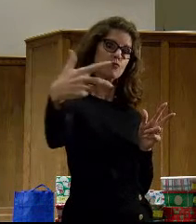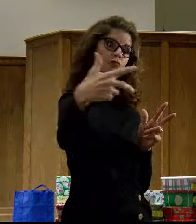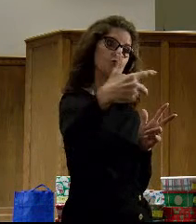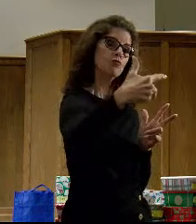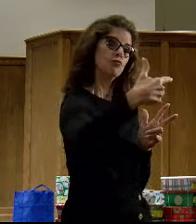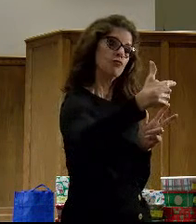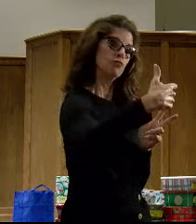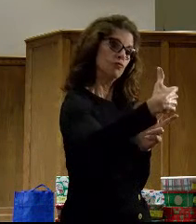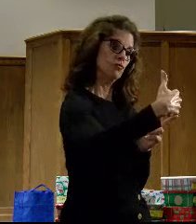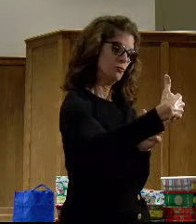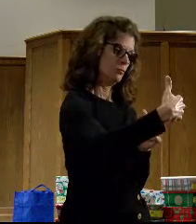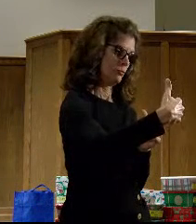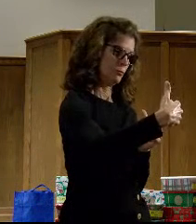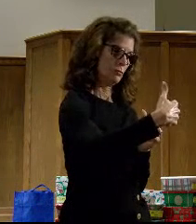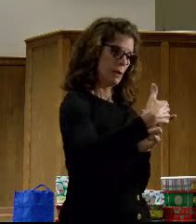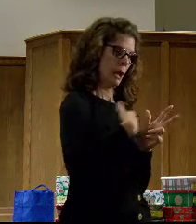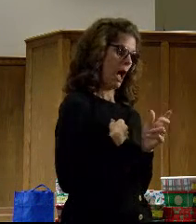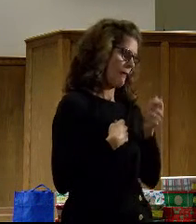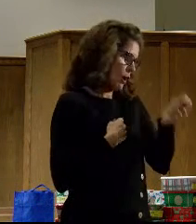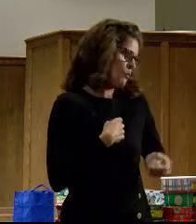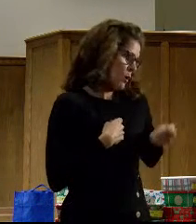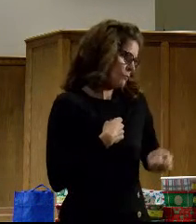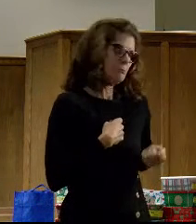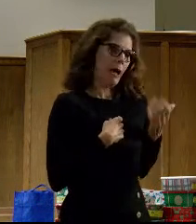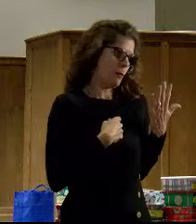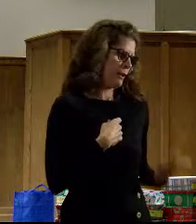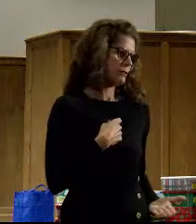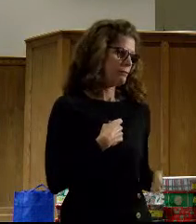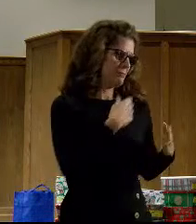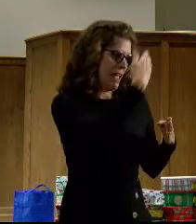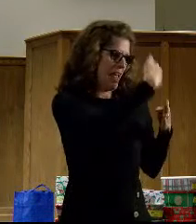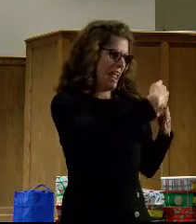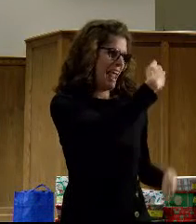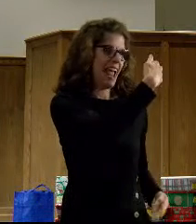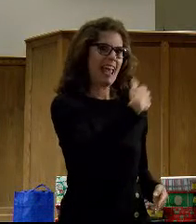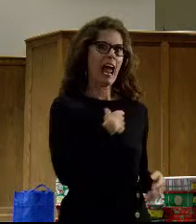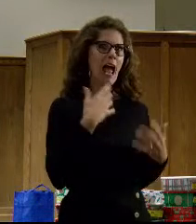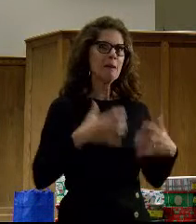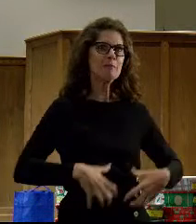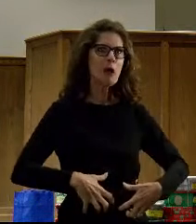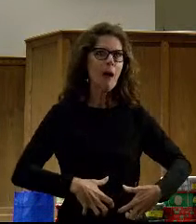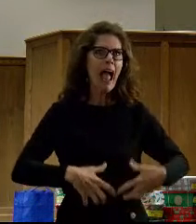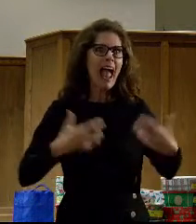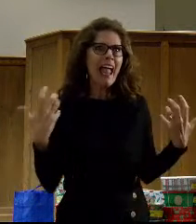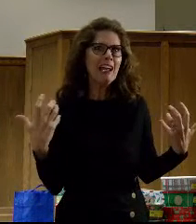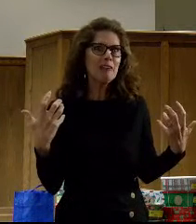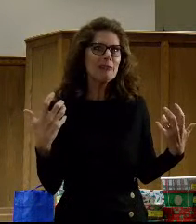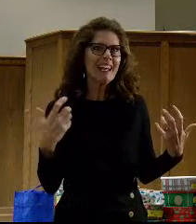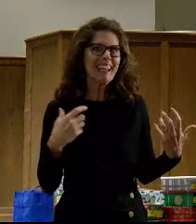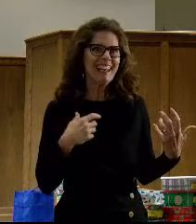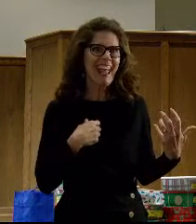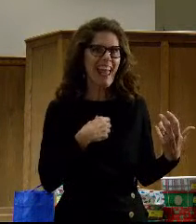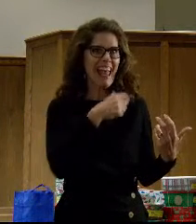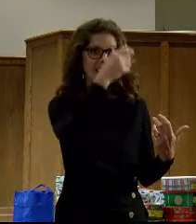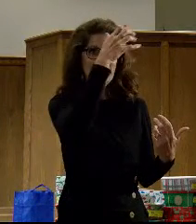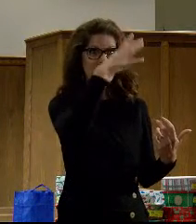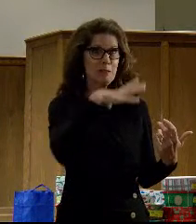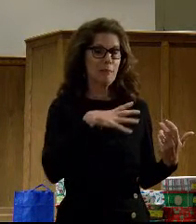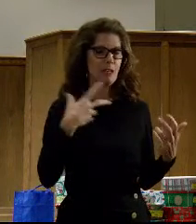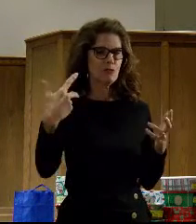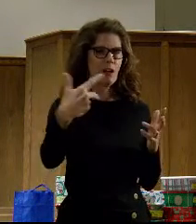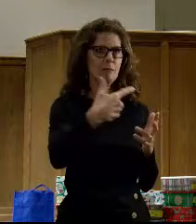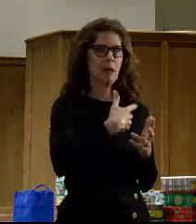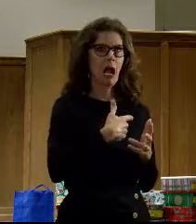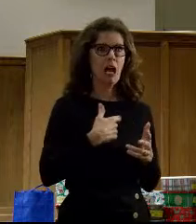And so my window's already down, and I am so angry that as this guy drives by me, I just give him